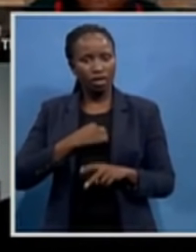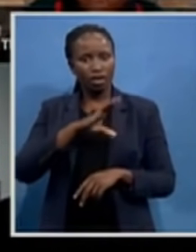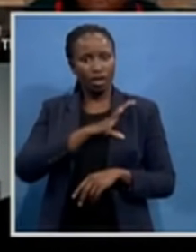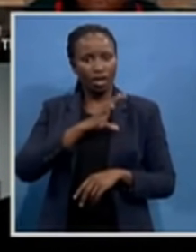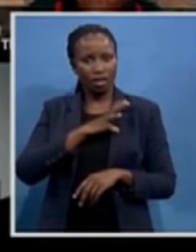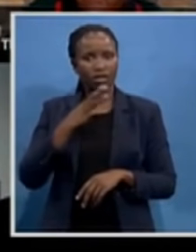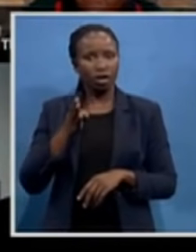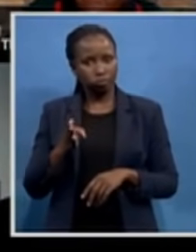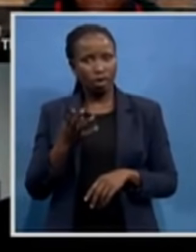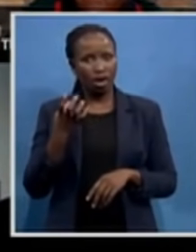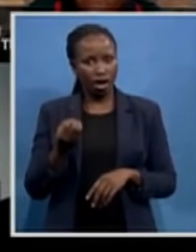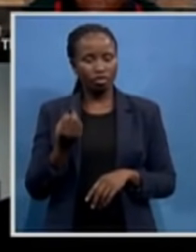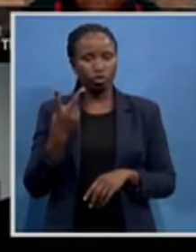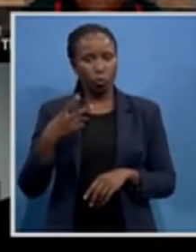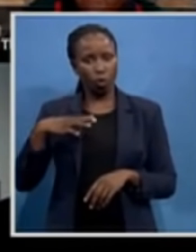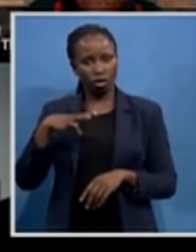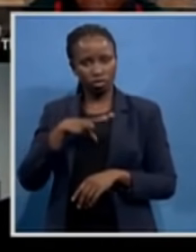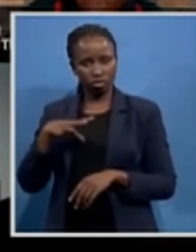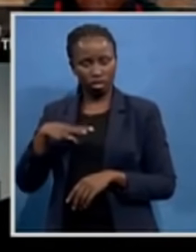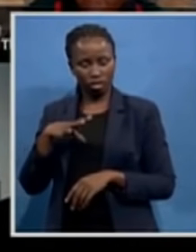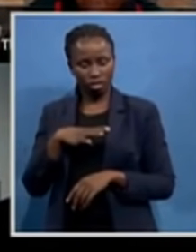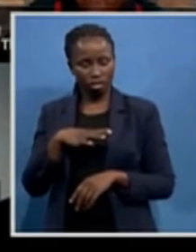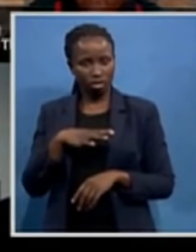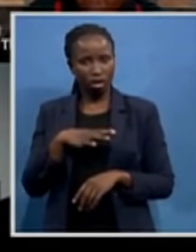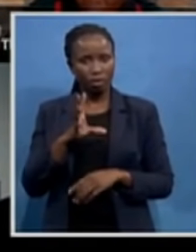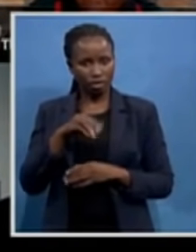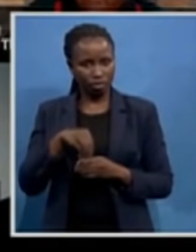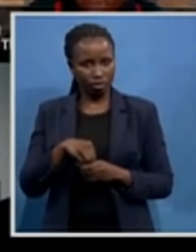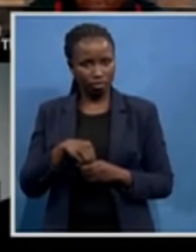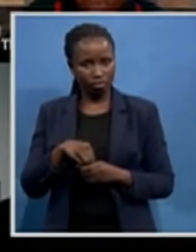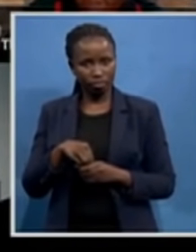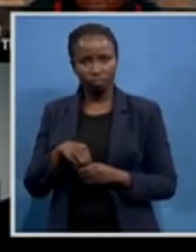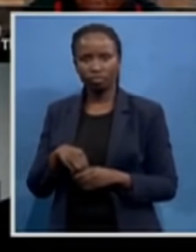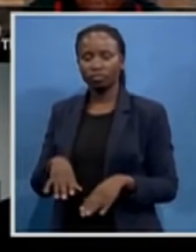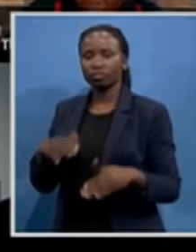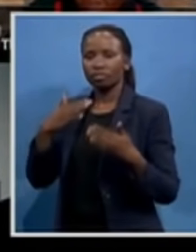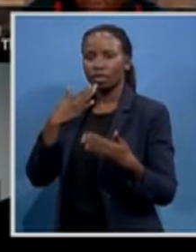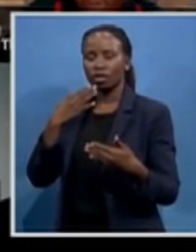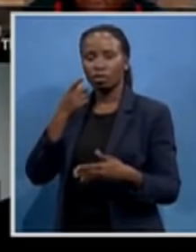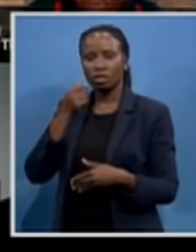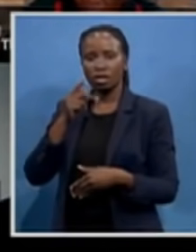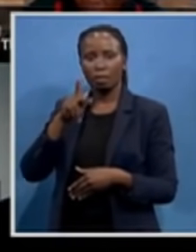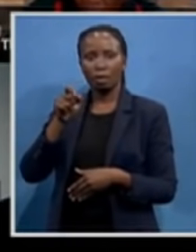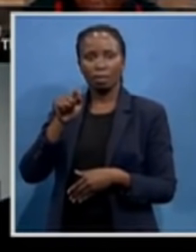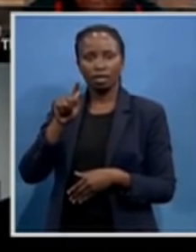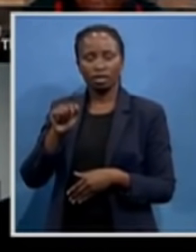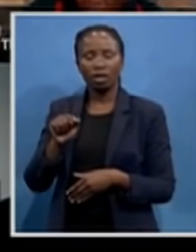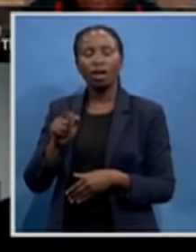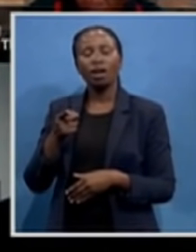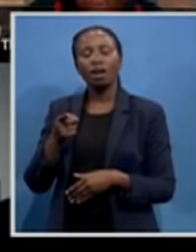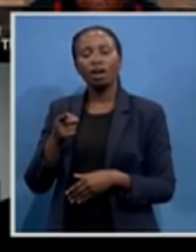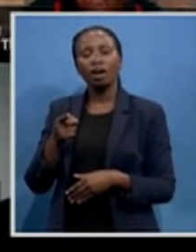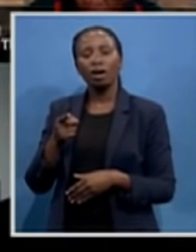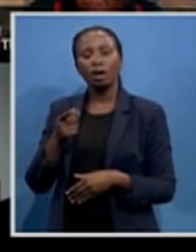employed. Thank you, Mr. Permit. Mr. Bishop. Thank you, Acting Deputy